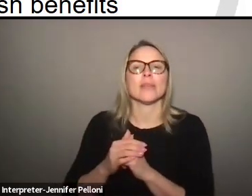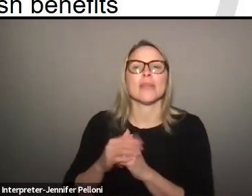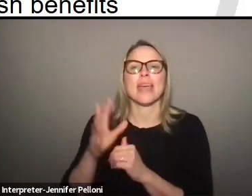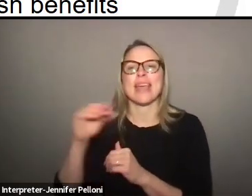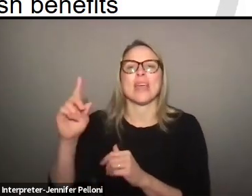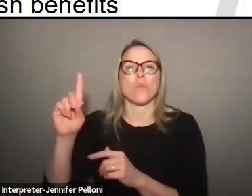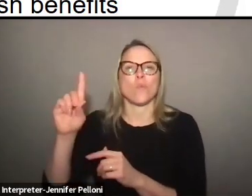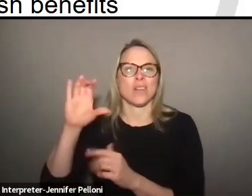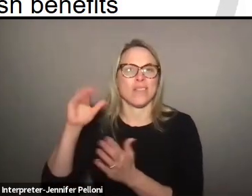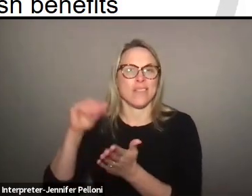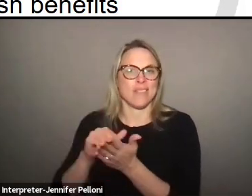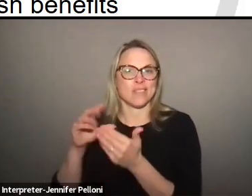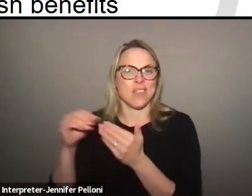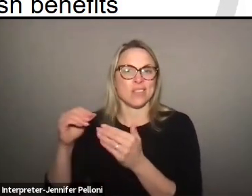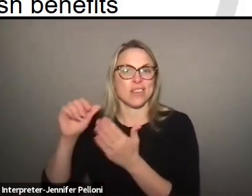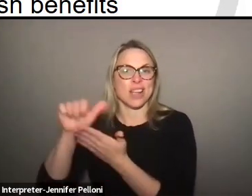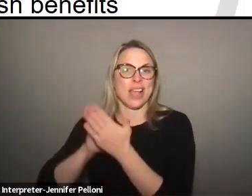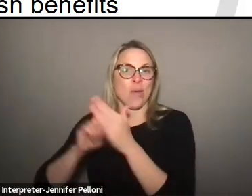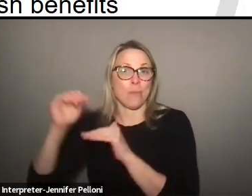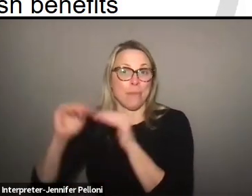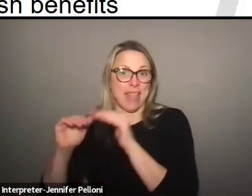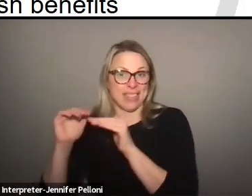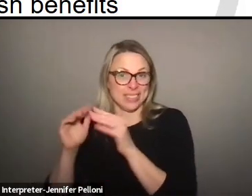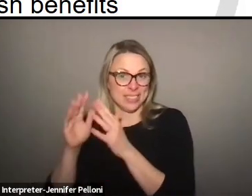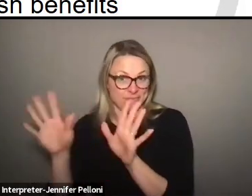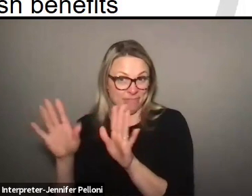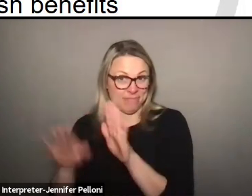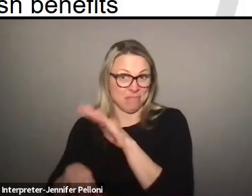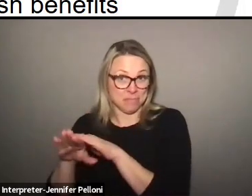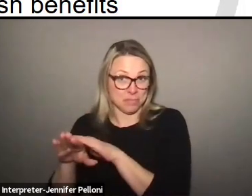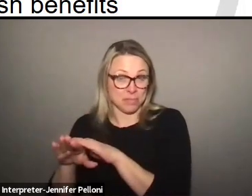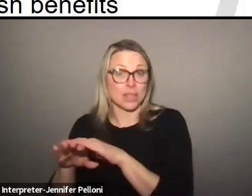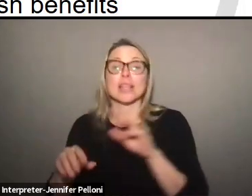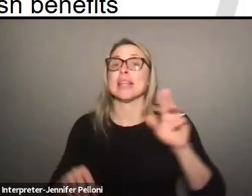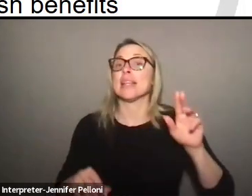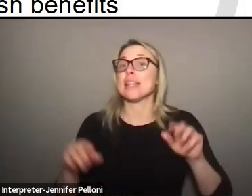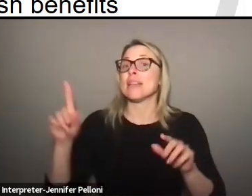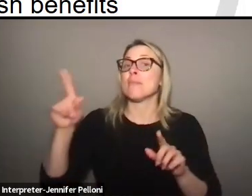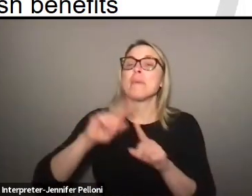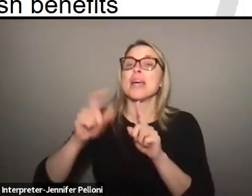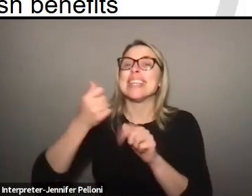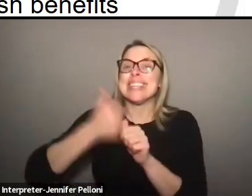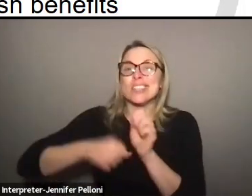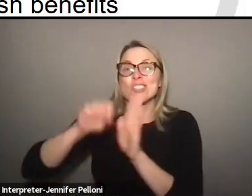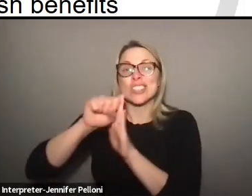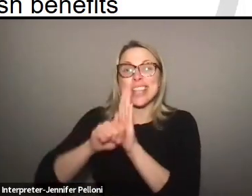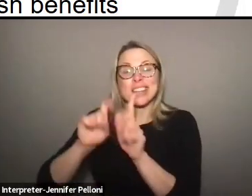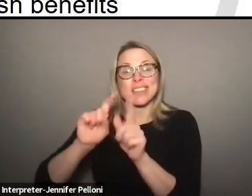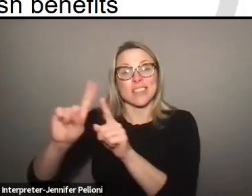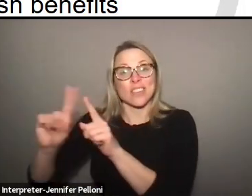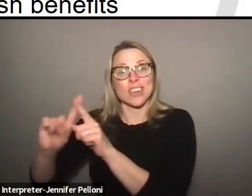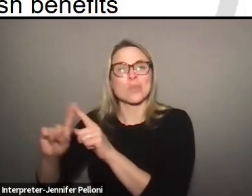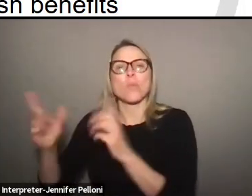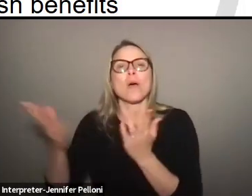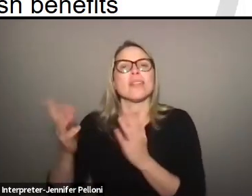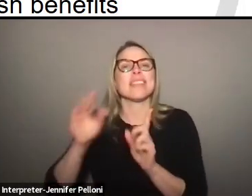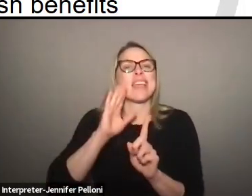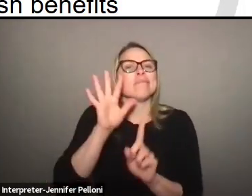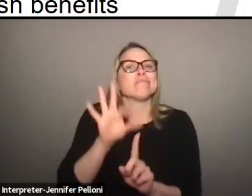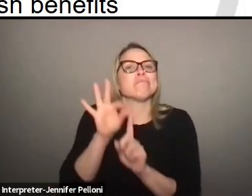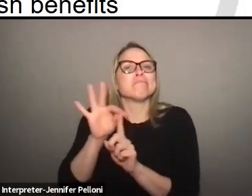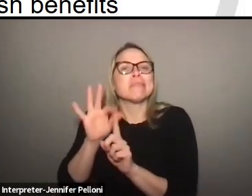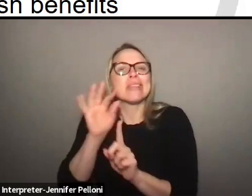that $100,000 account balance. What does differ from state to state is the features. So